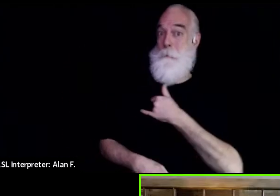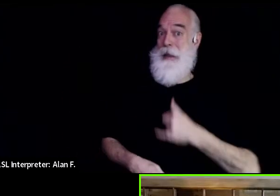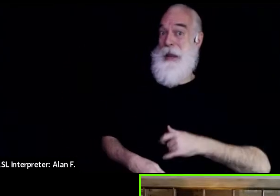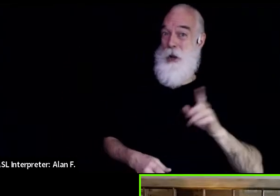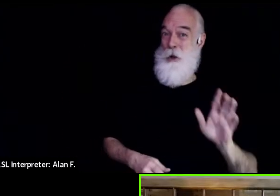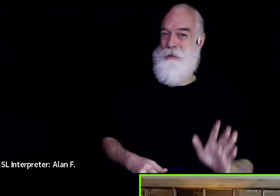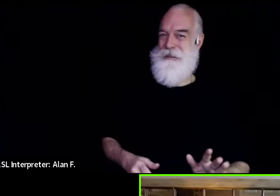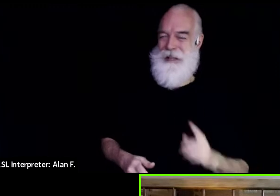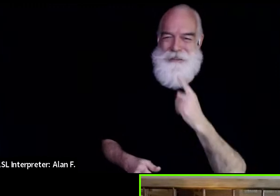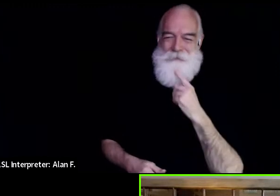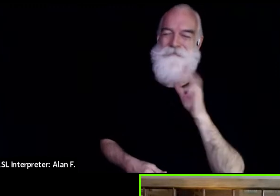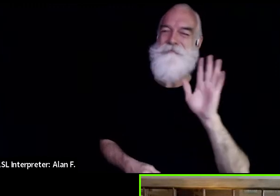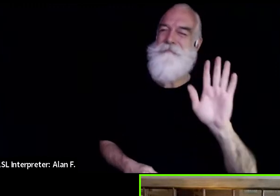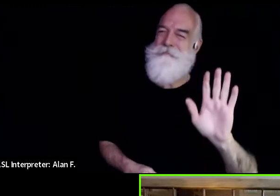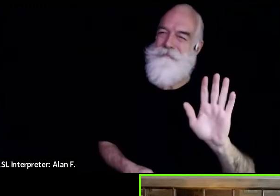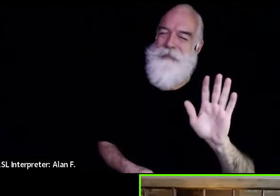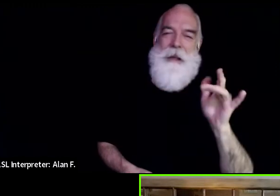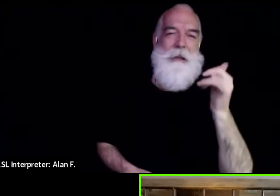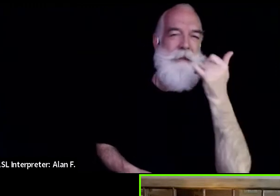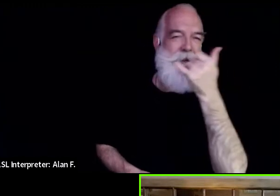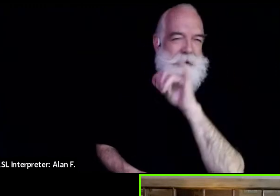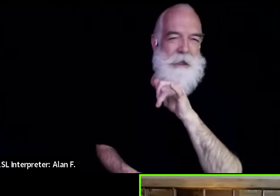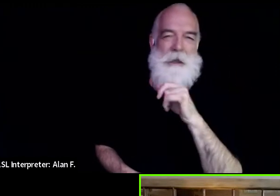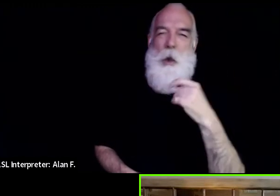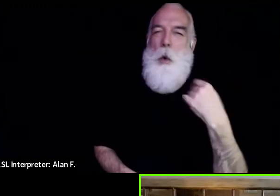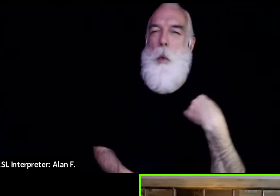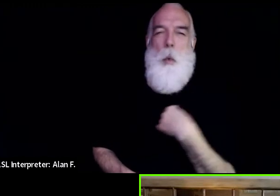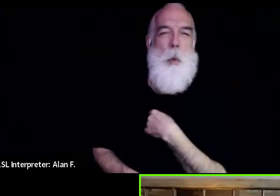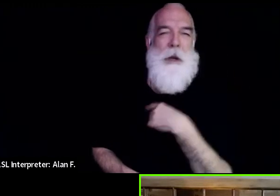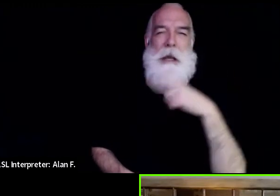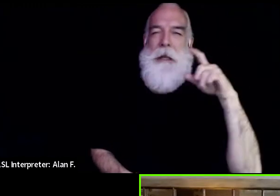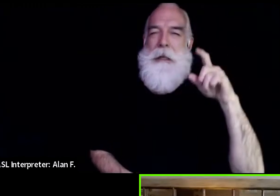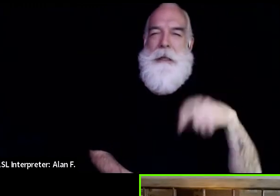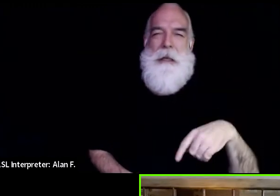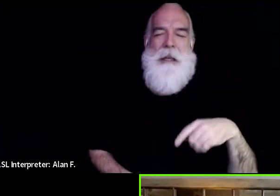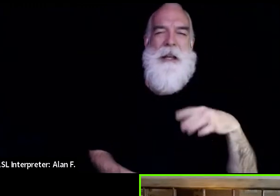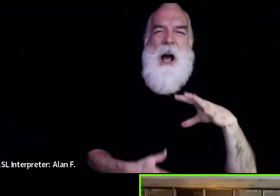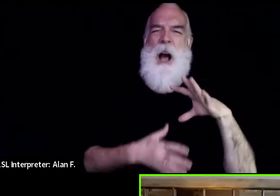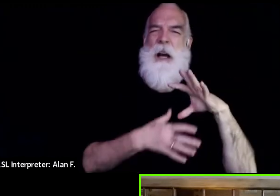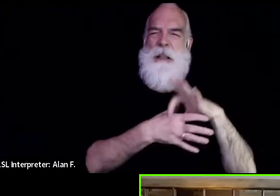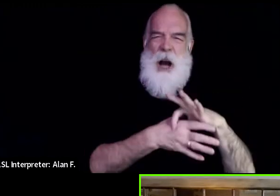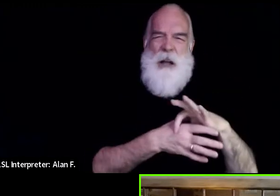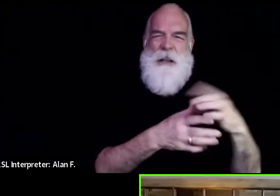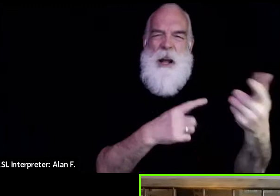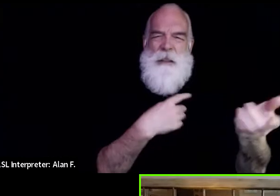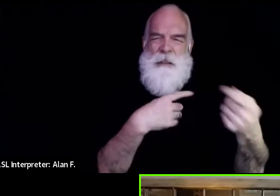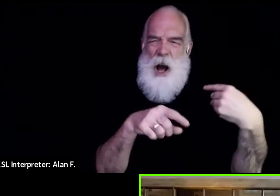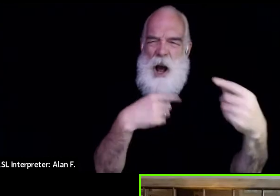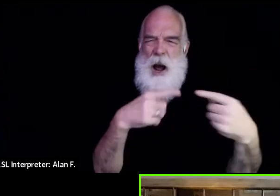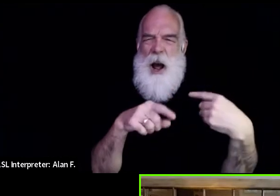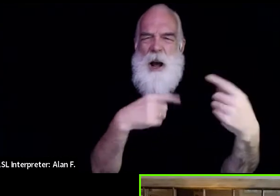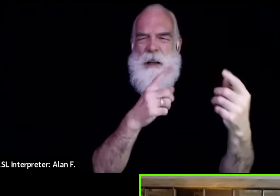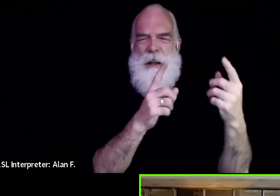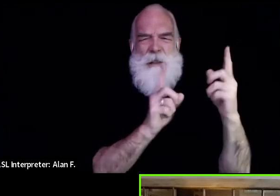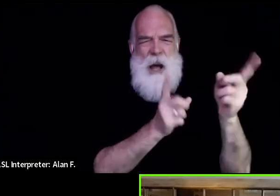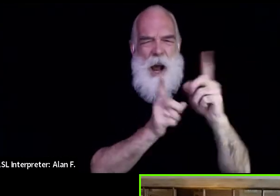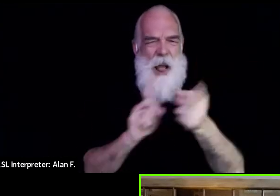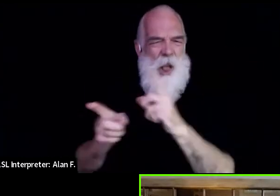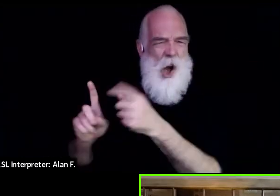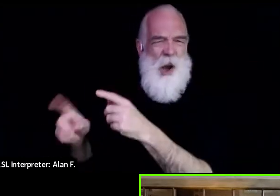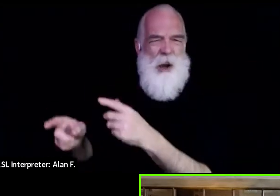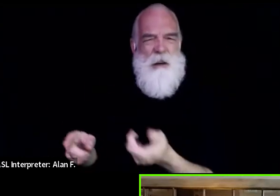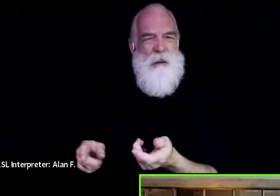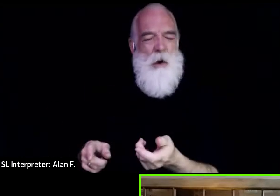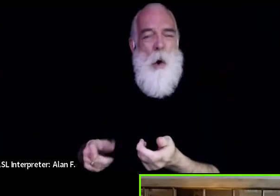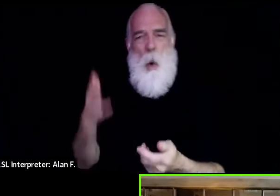some real dialogue, some meaningful dialogue on why people are in our streets protesting. Let's have a conversation about